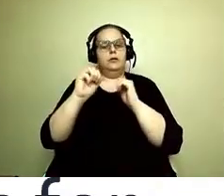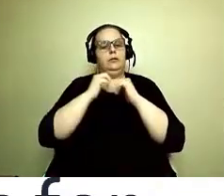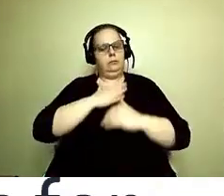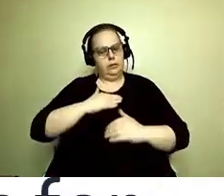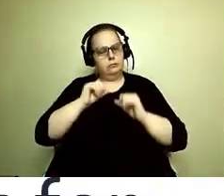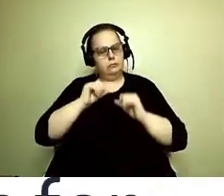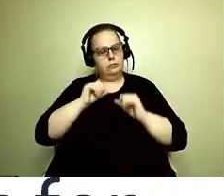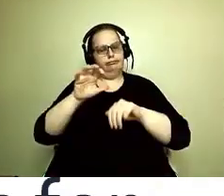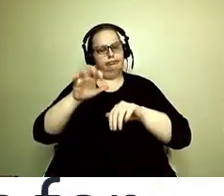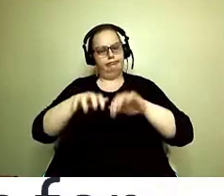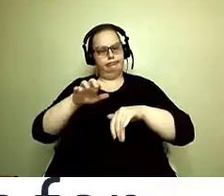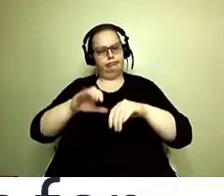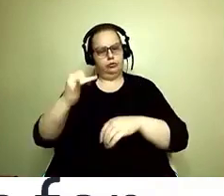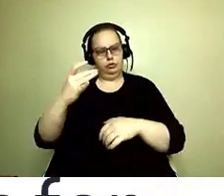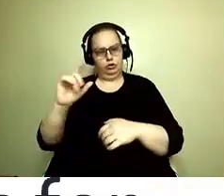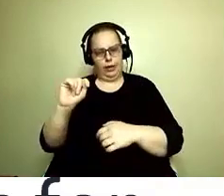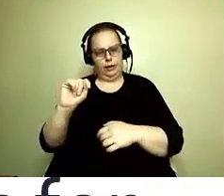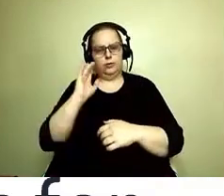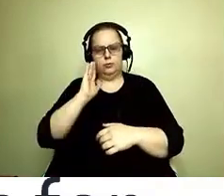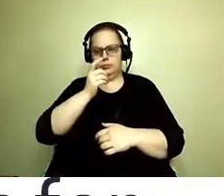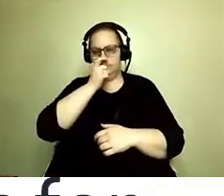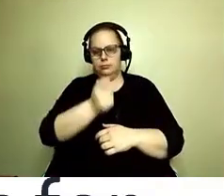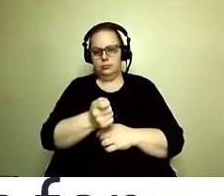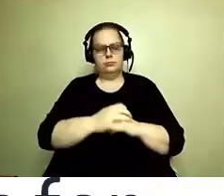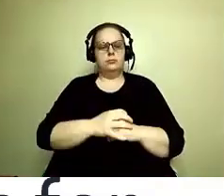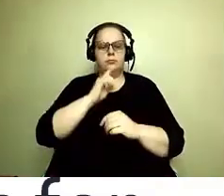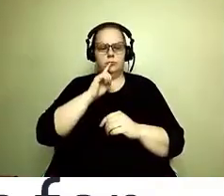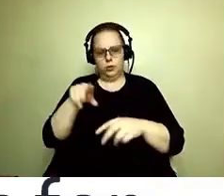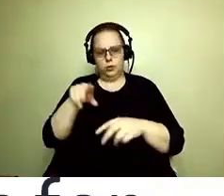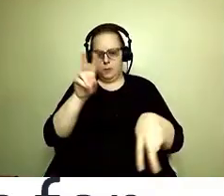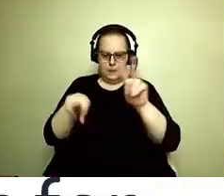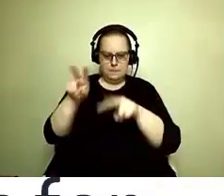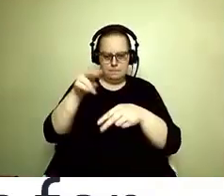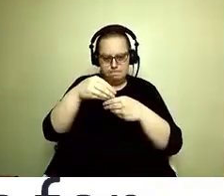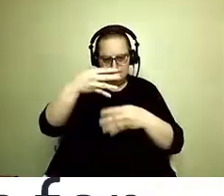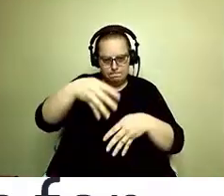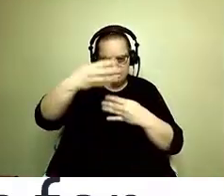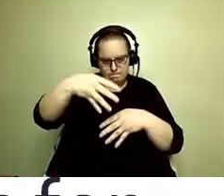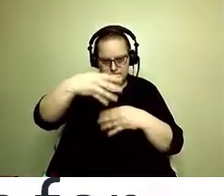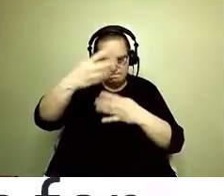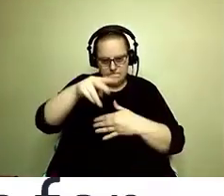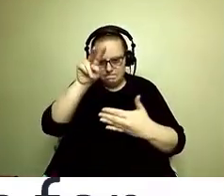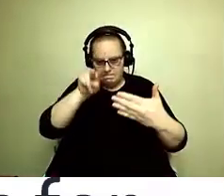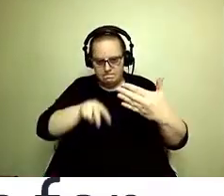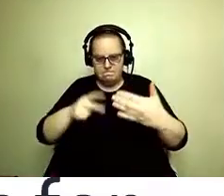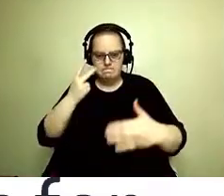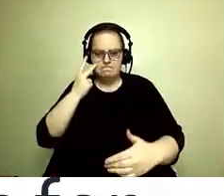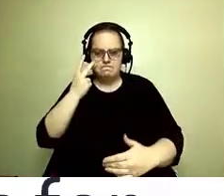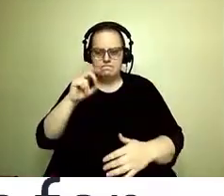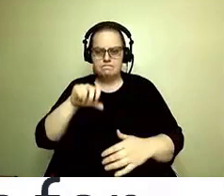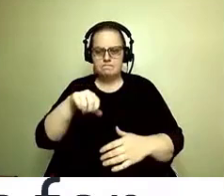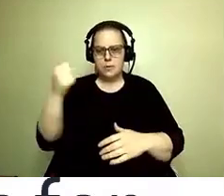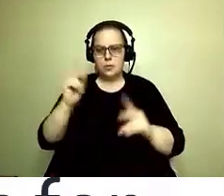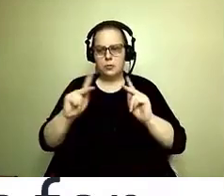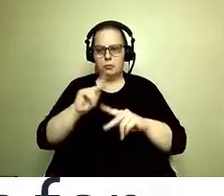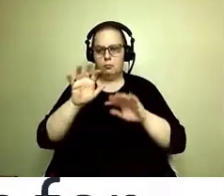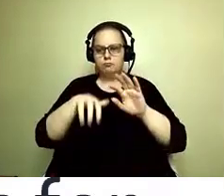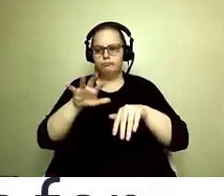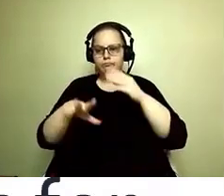going to be really interesting to take a look at that, and you can look at what other people are putting in there as well.